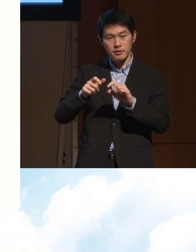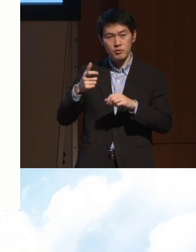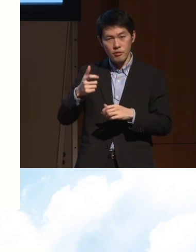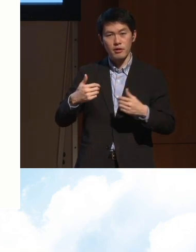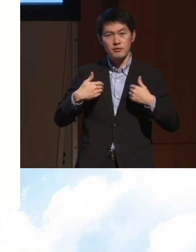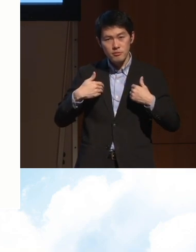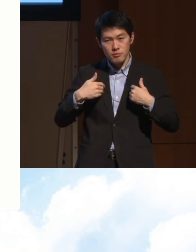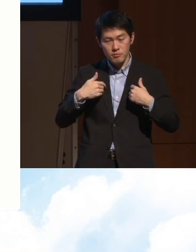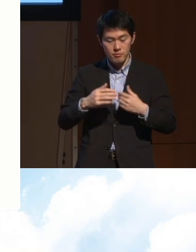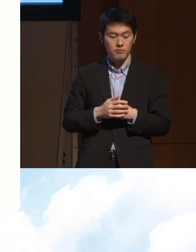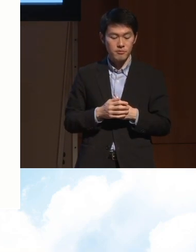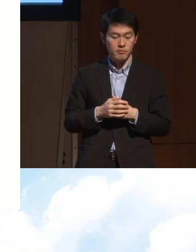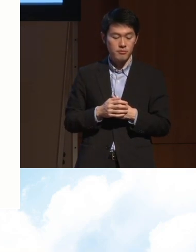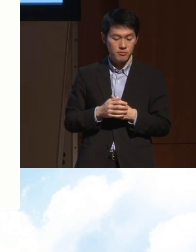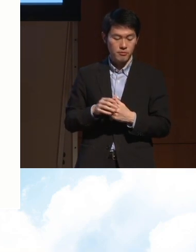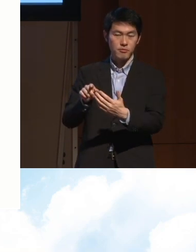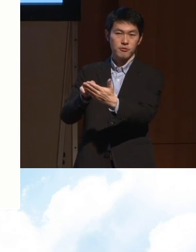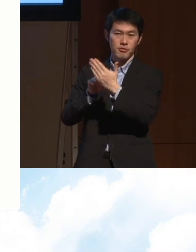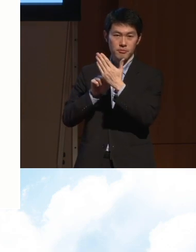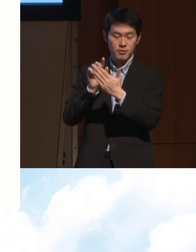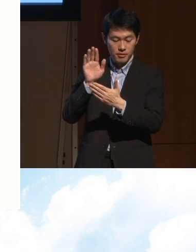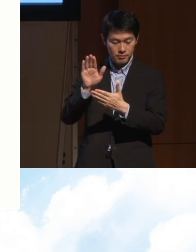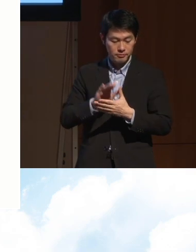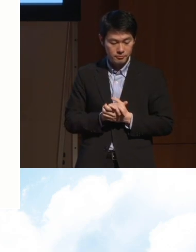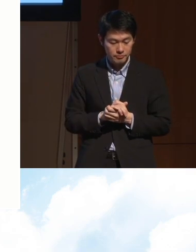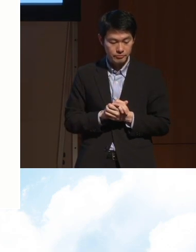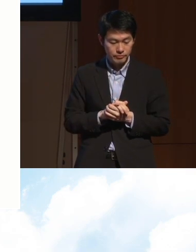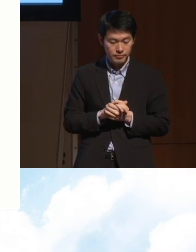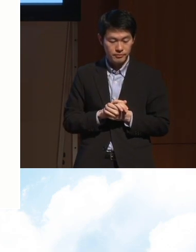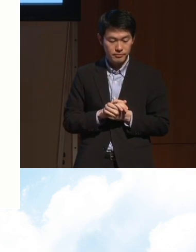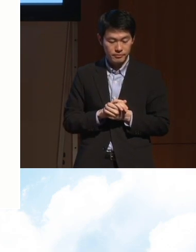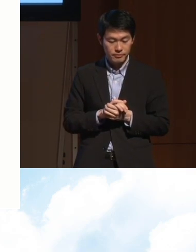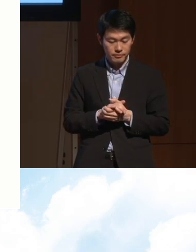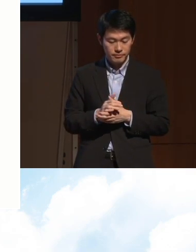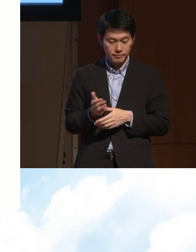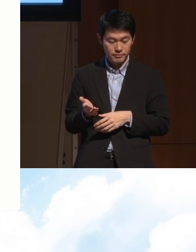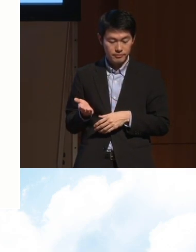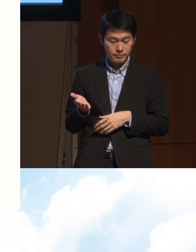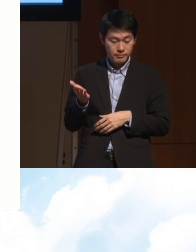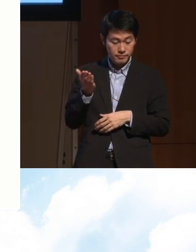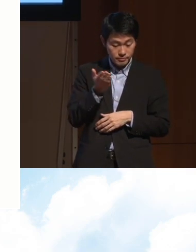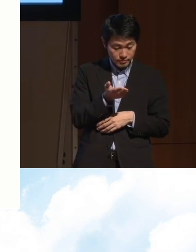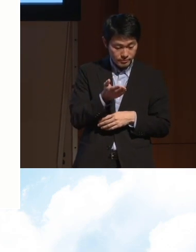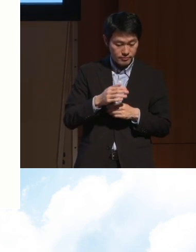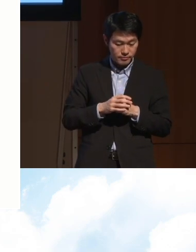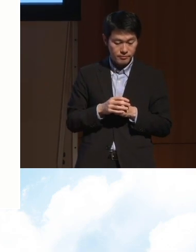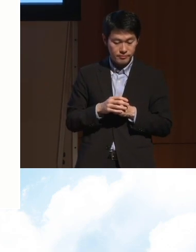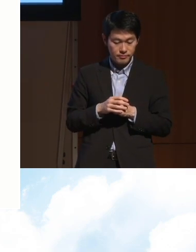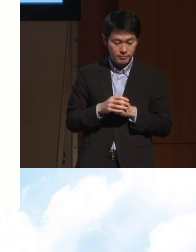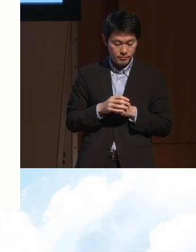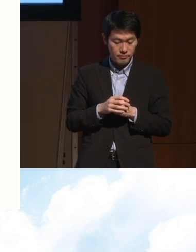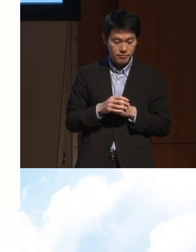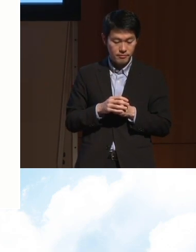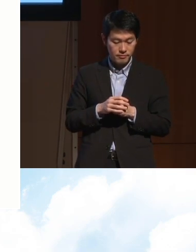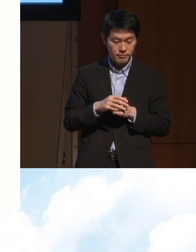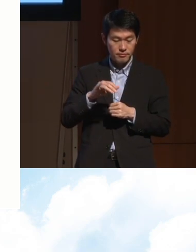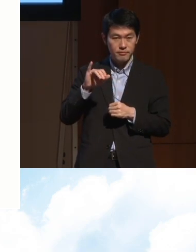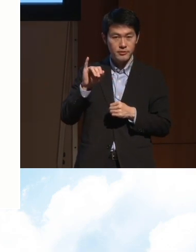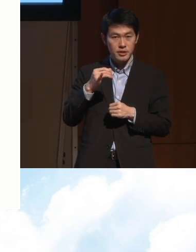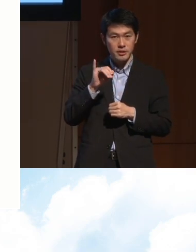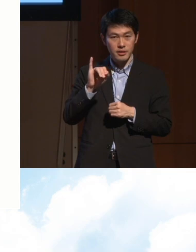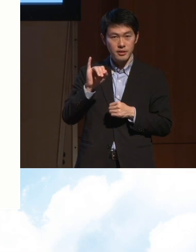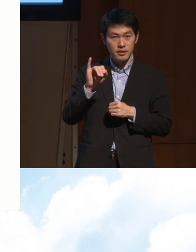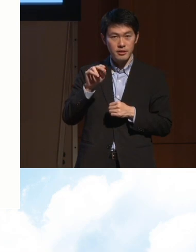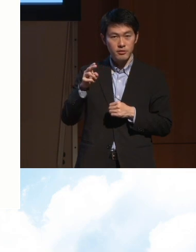And then I'd like to talk about the establishment of GIS. And in